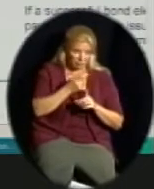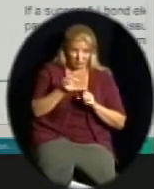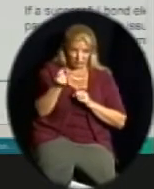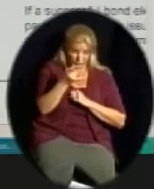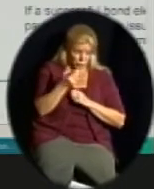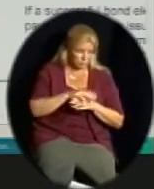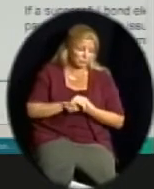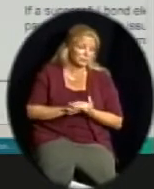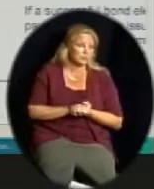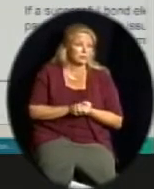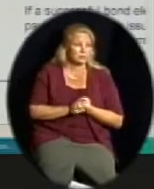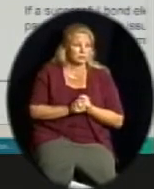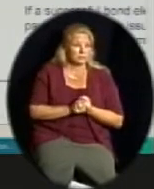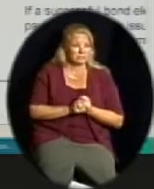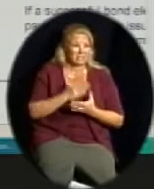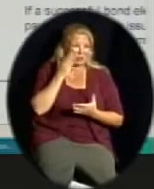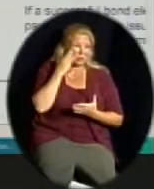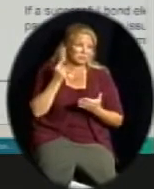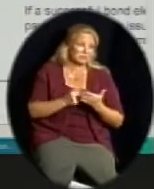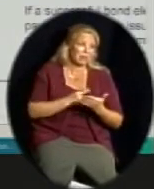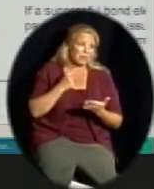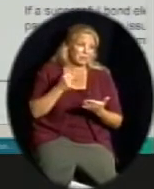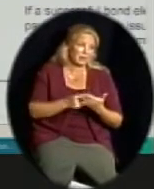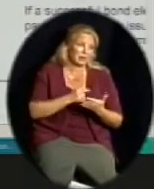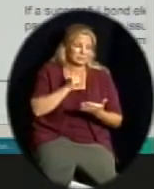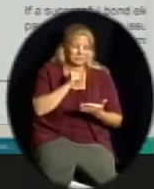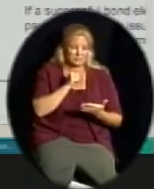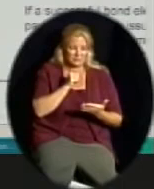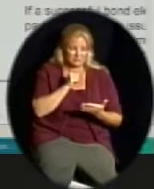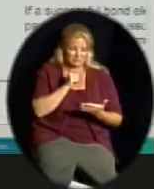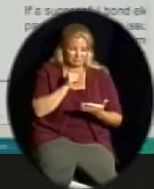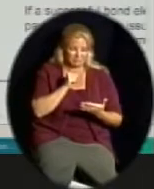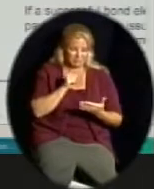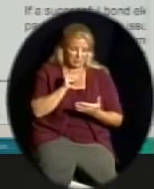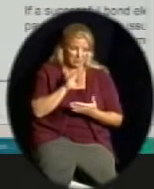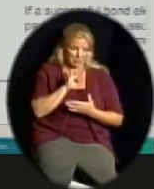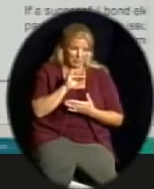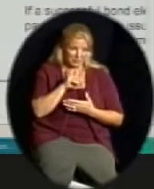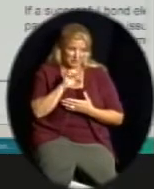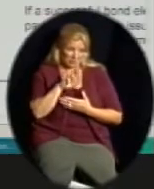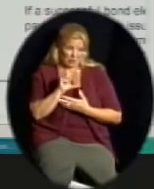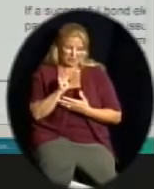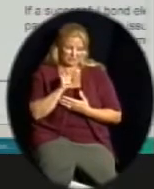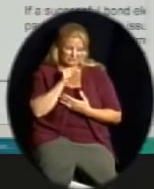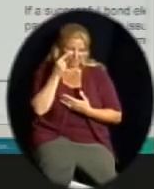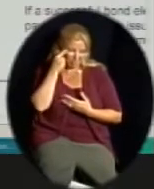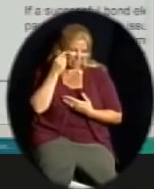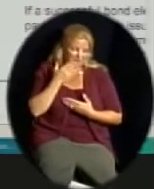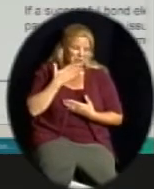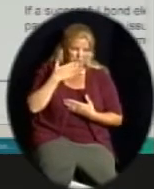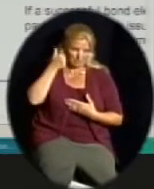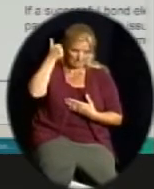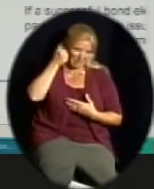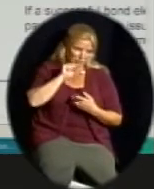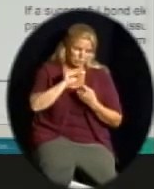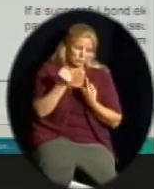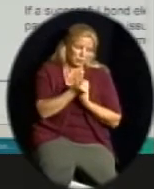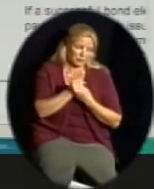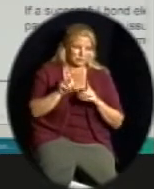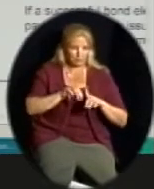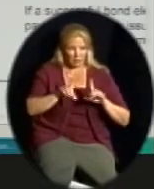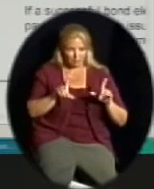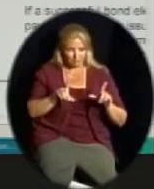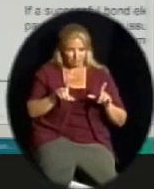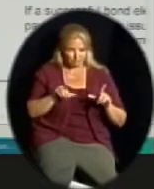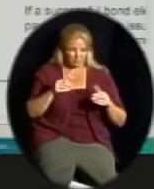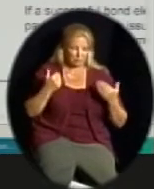sometimes doesn't make the greatest scenario for the numbers of bidders for those bond sales or the rate at which they will bid. So we